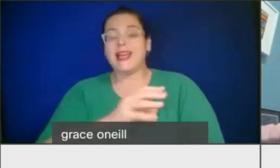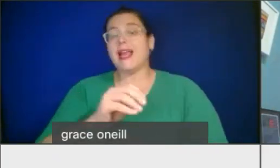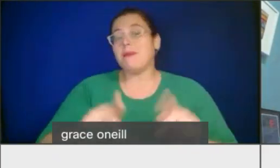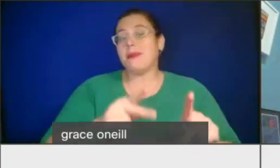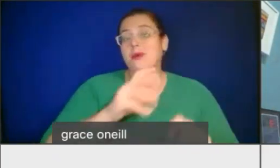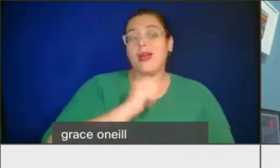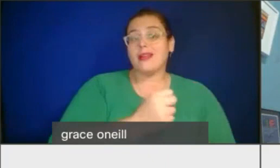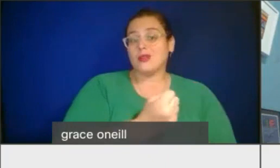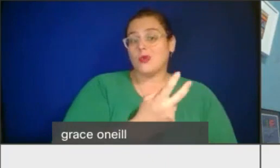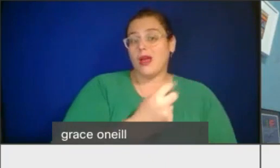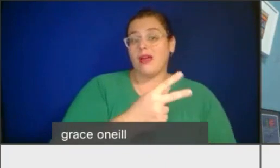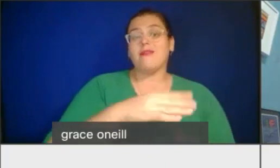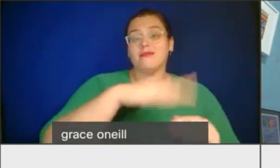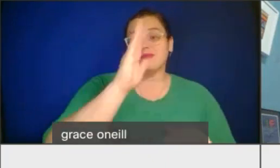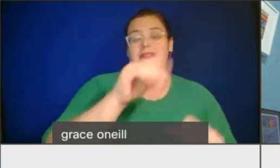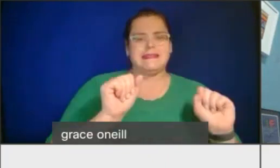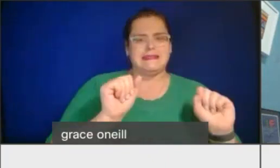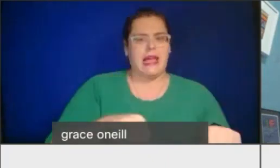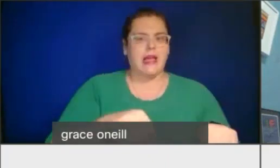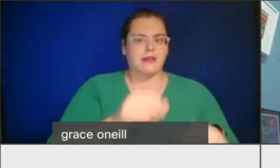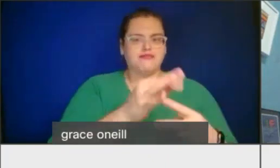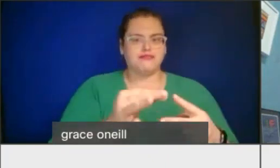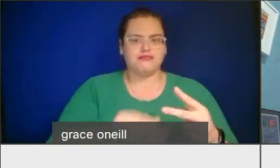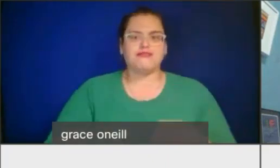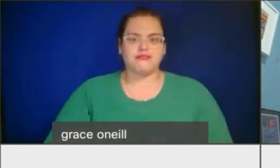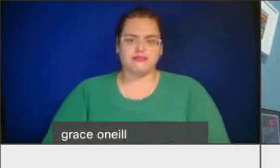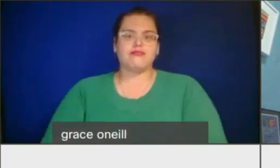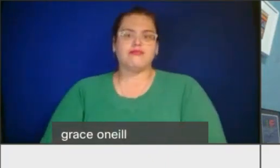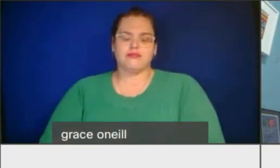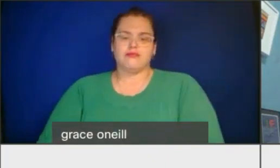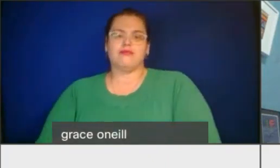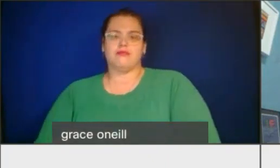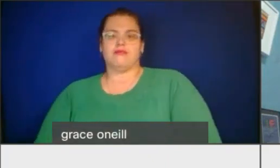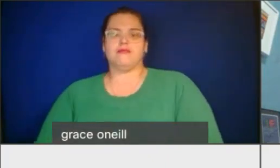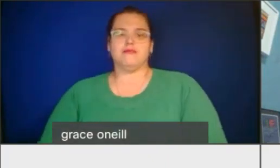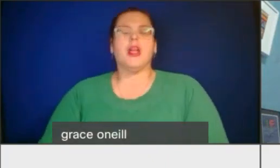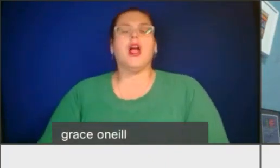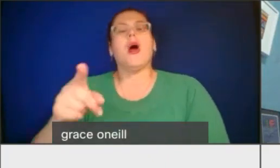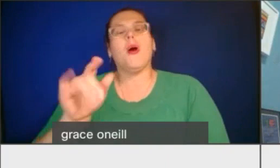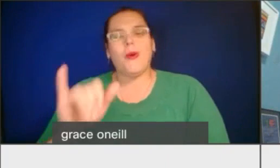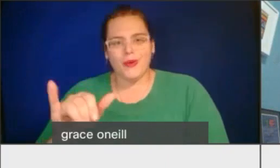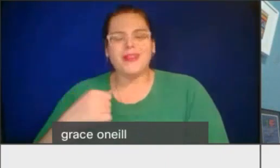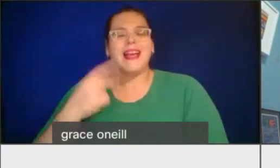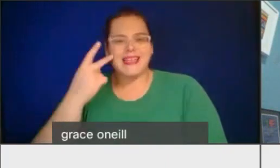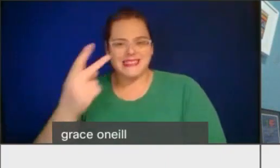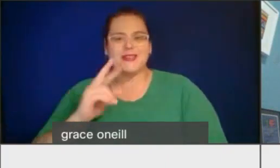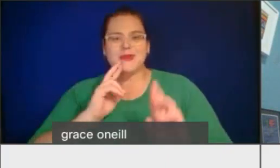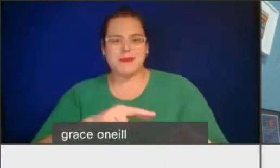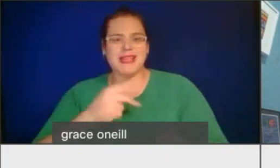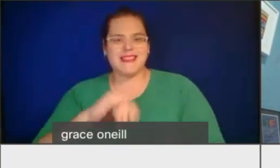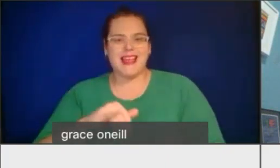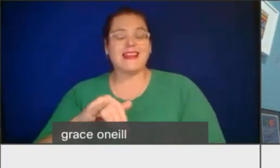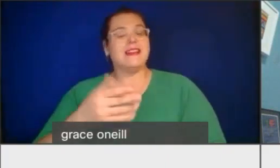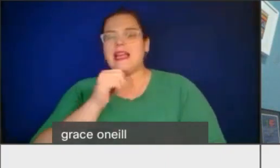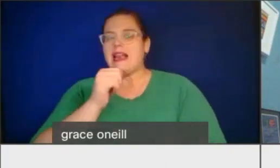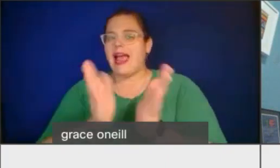get a booster. So I don't want to misspeak there, but they do. We are not asking for booster information, apparently.